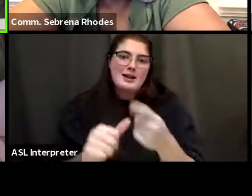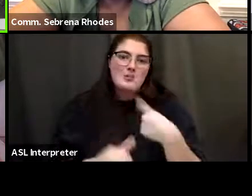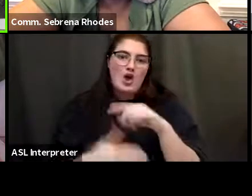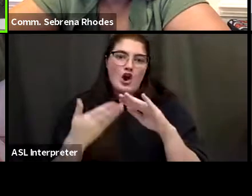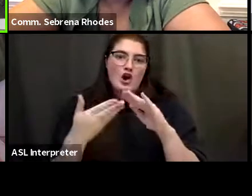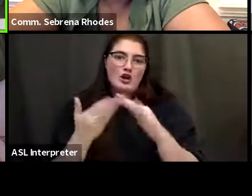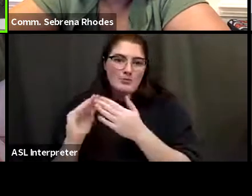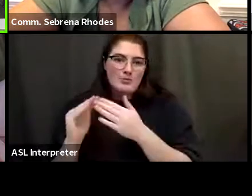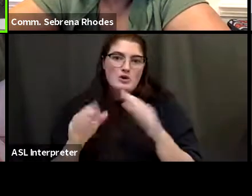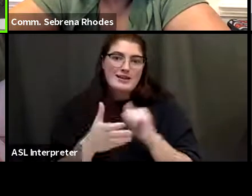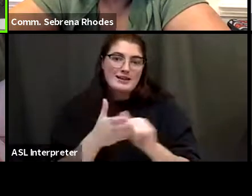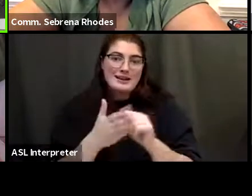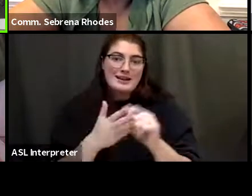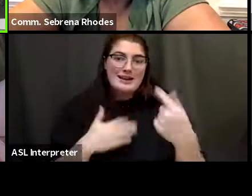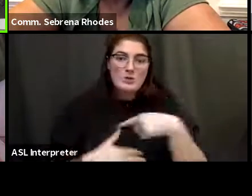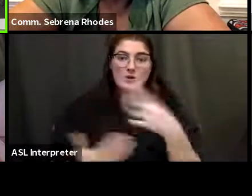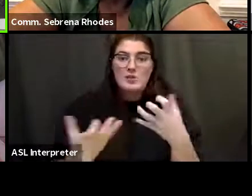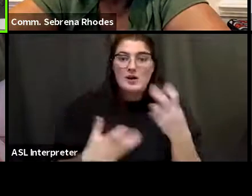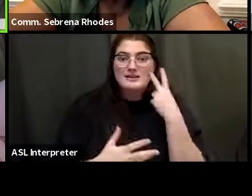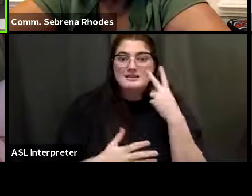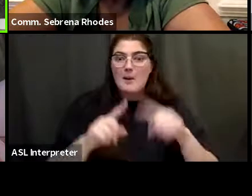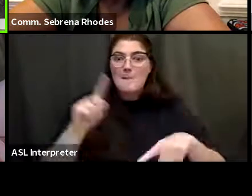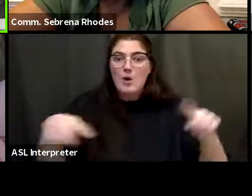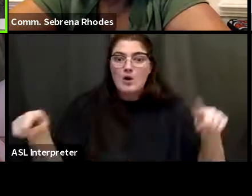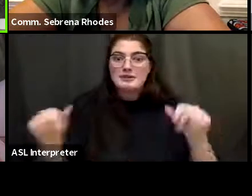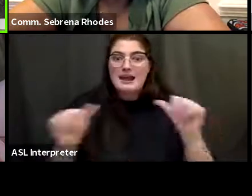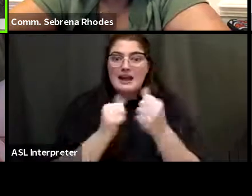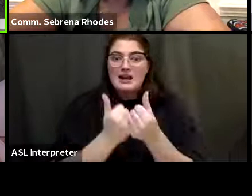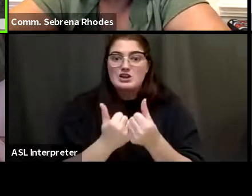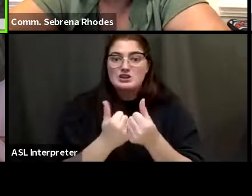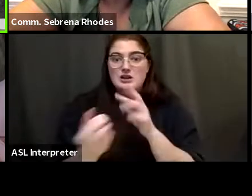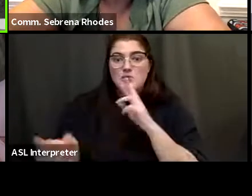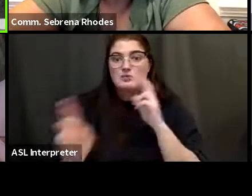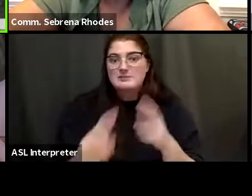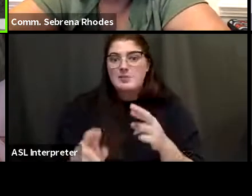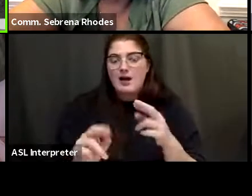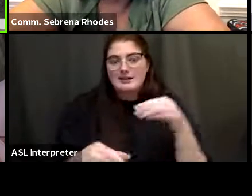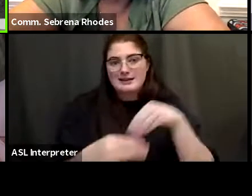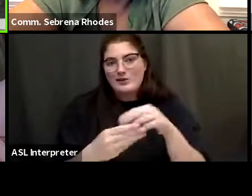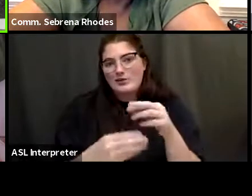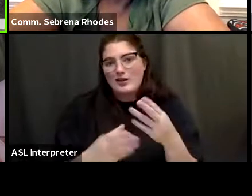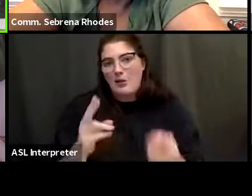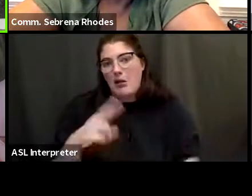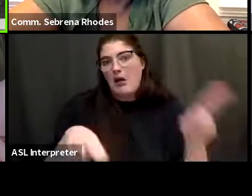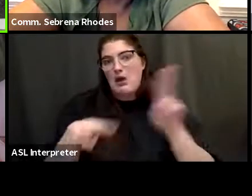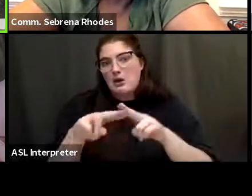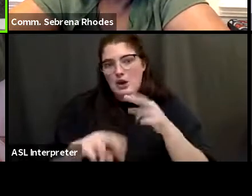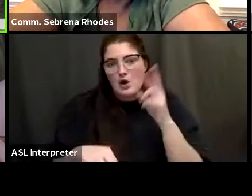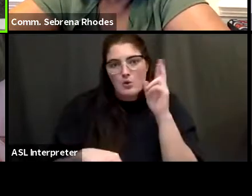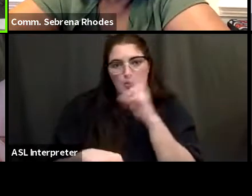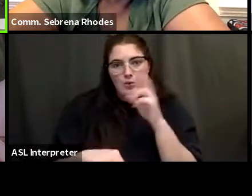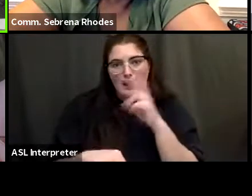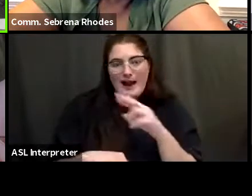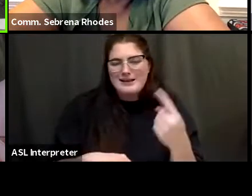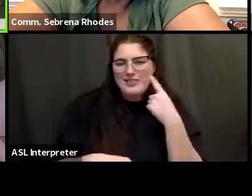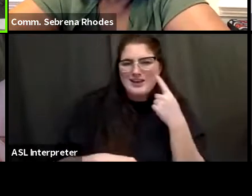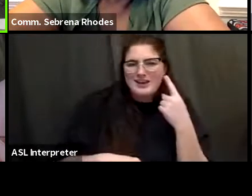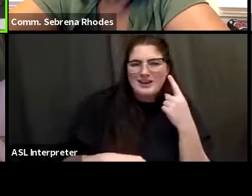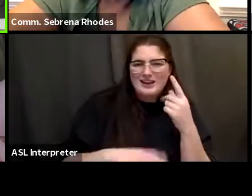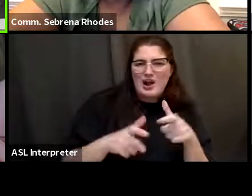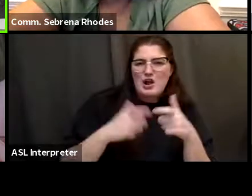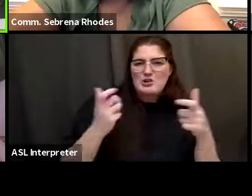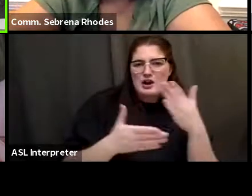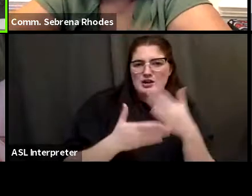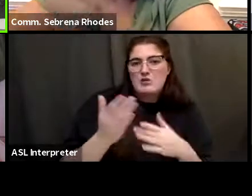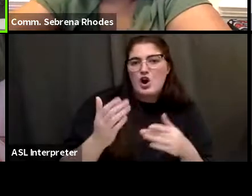to see a multi-agency response to the uptick in rats that we're seeing. And I think in large part due to the boom